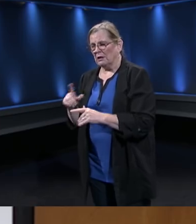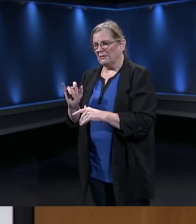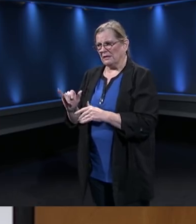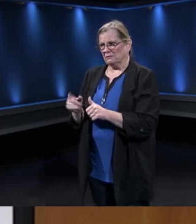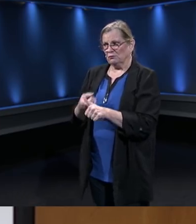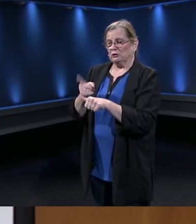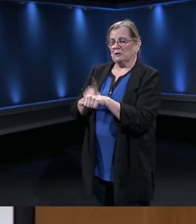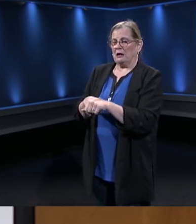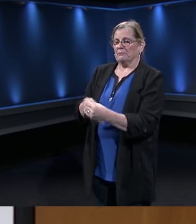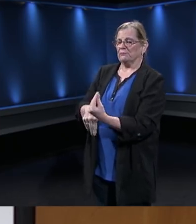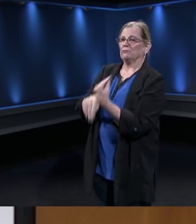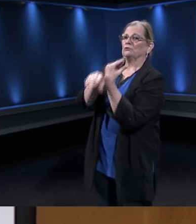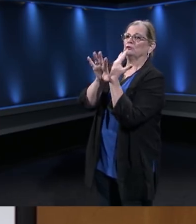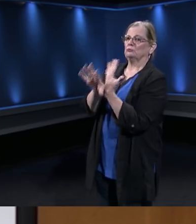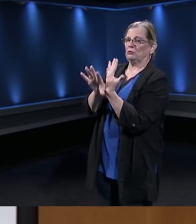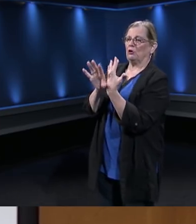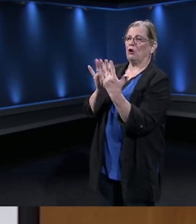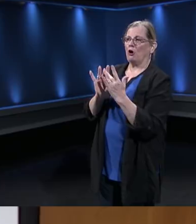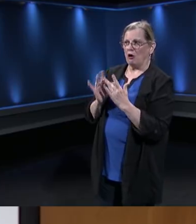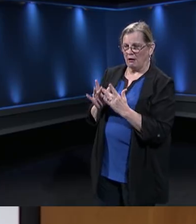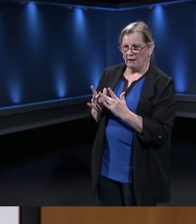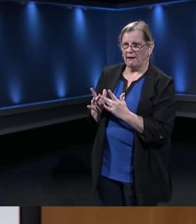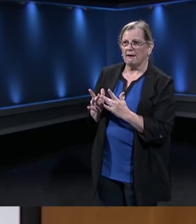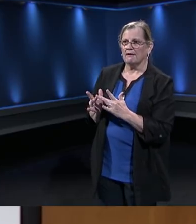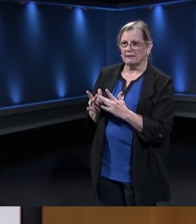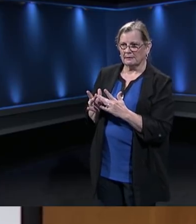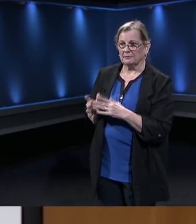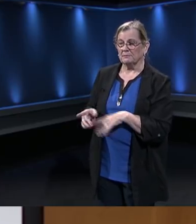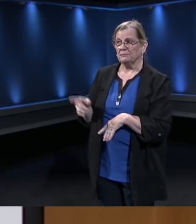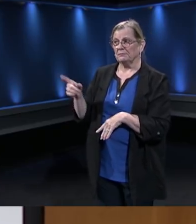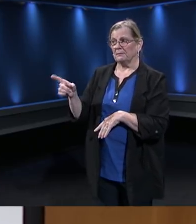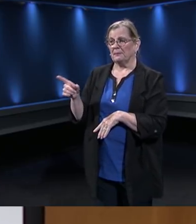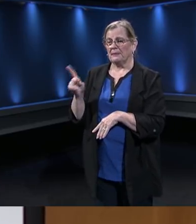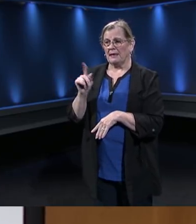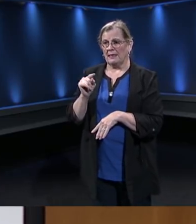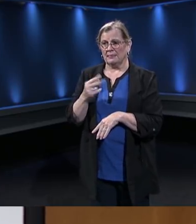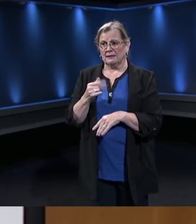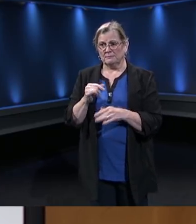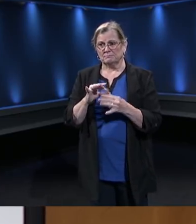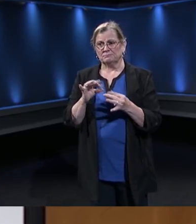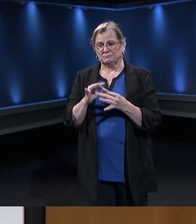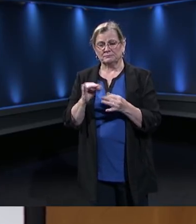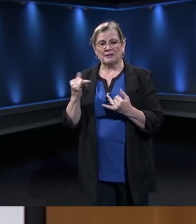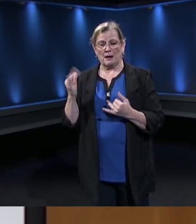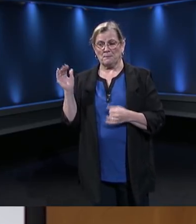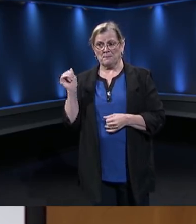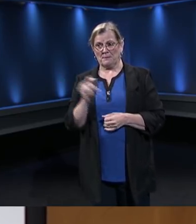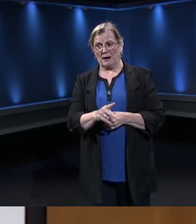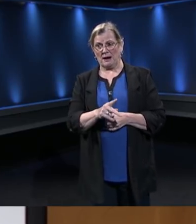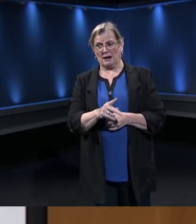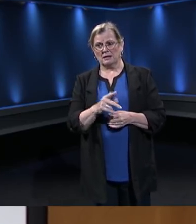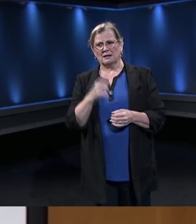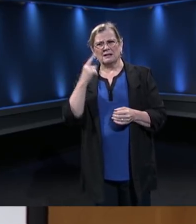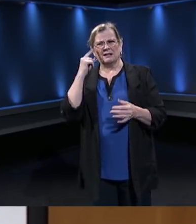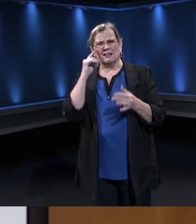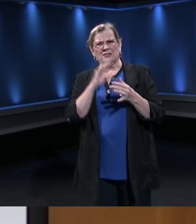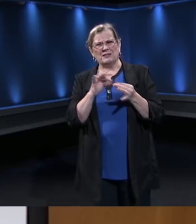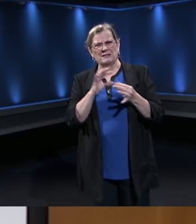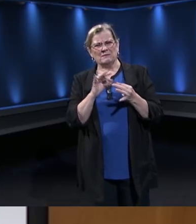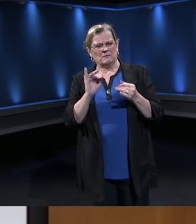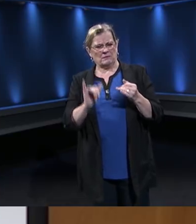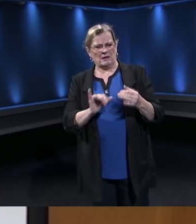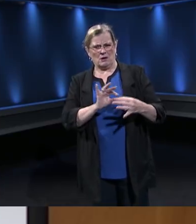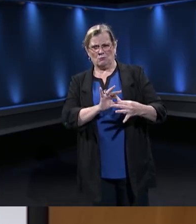really good question. One of the main focuses as we return is really looking at relationship building. So